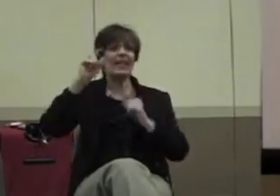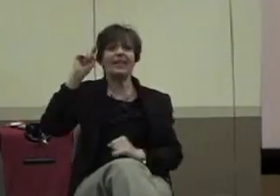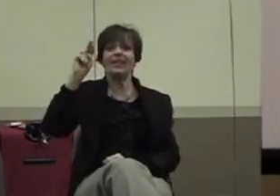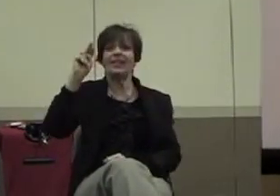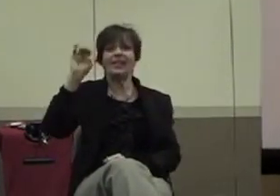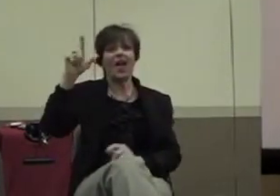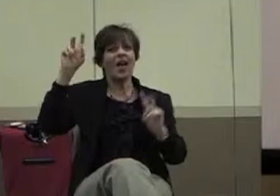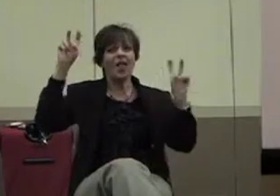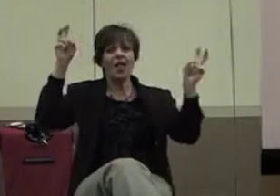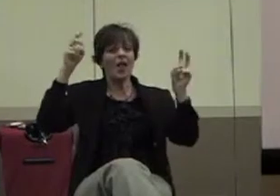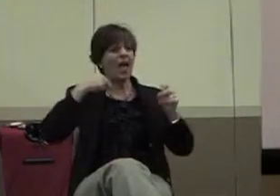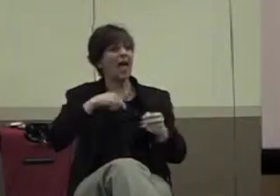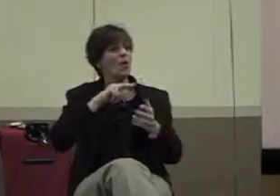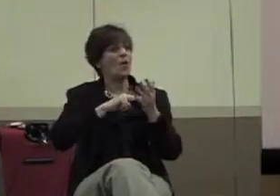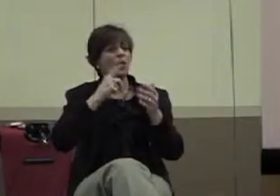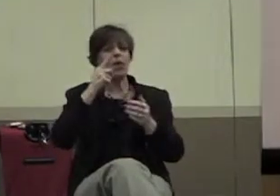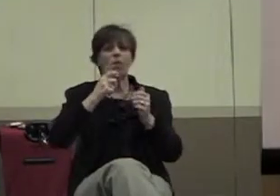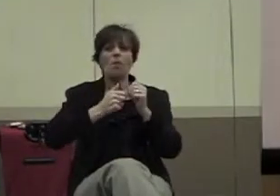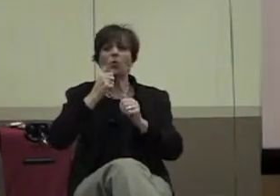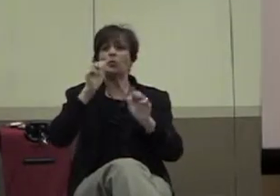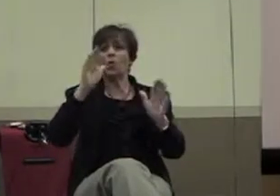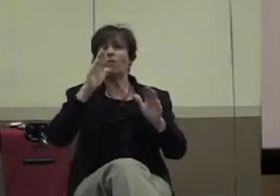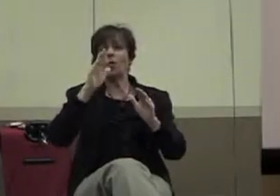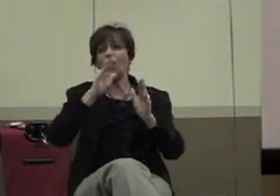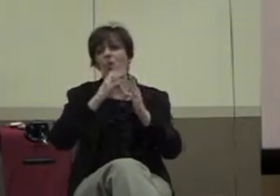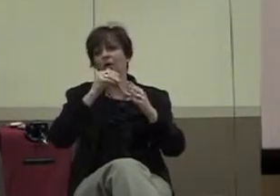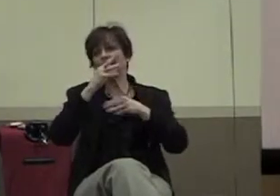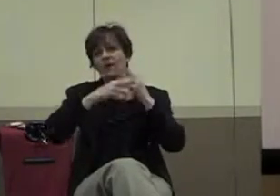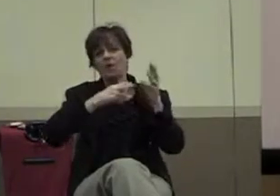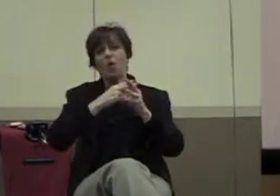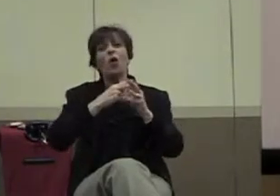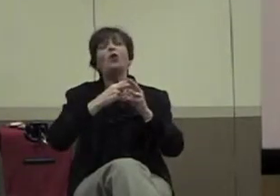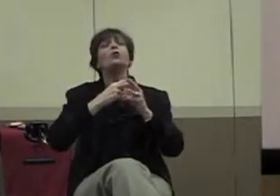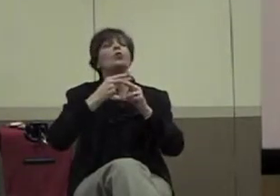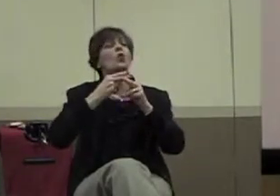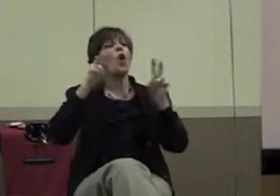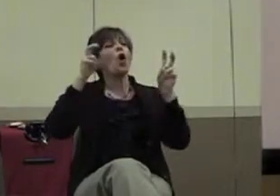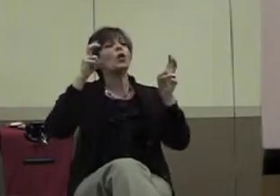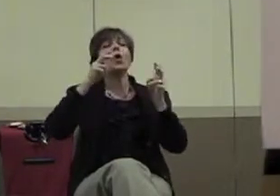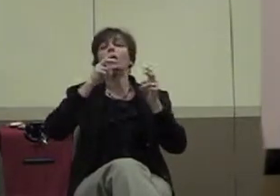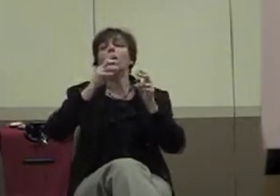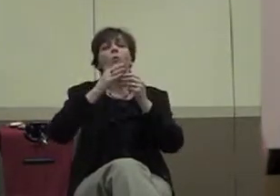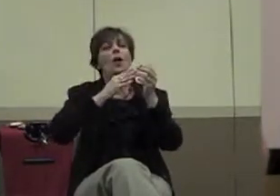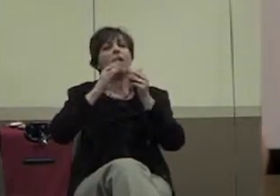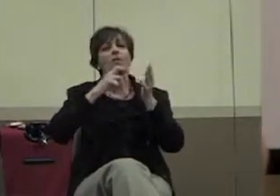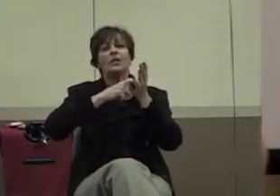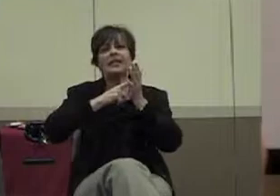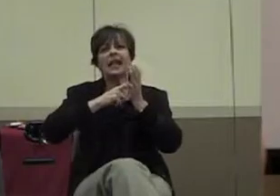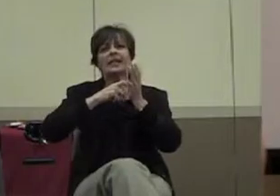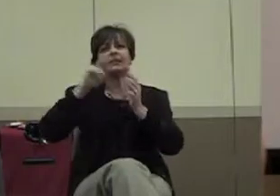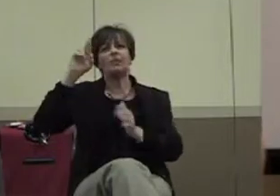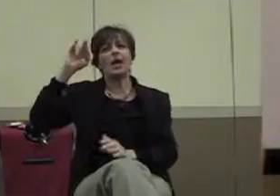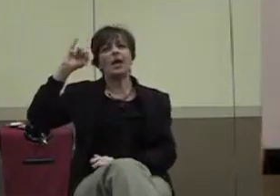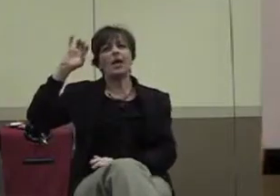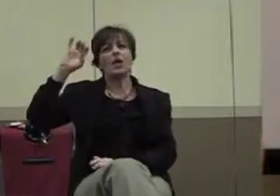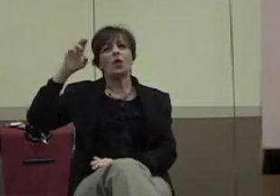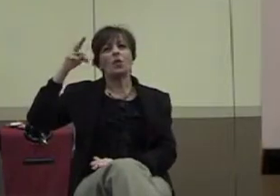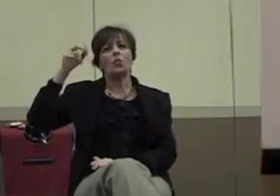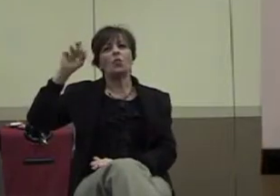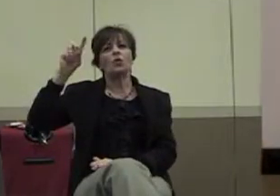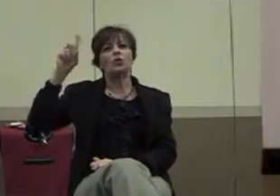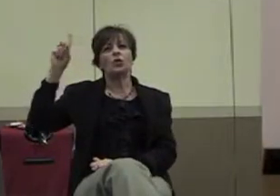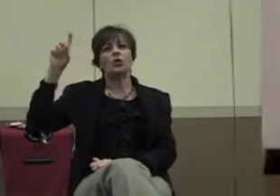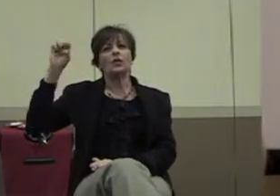world called Whatever It Takes by Richard Dufour, D-U-F-O-U-R. He's one of the main authors in the book, Whatever